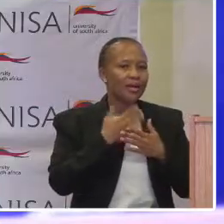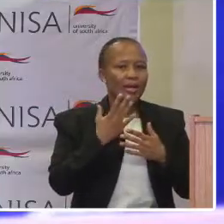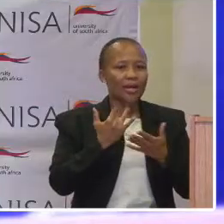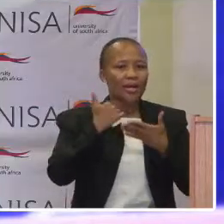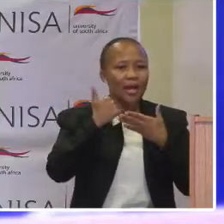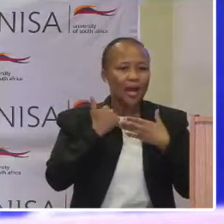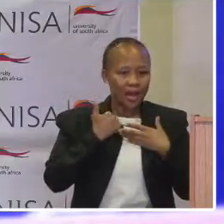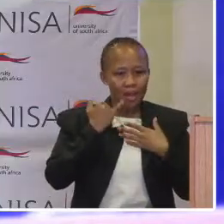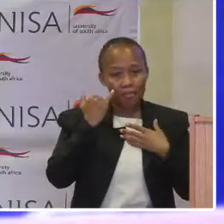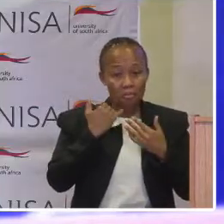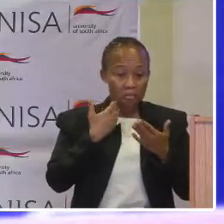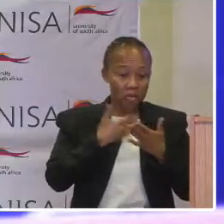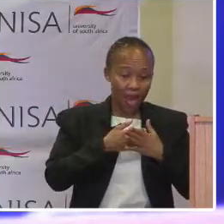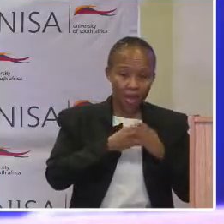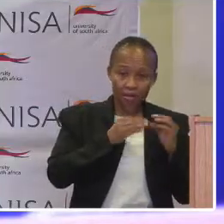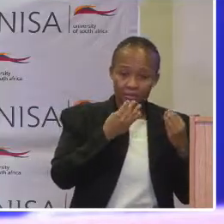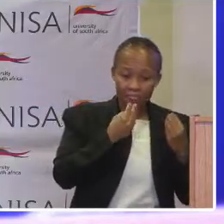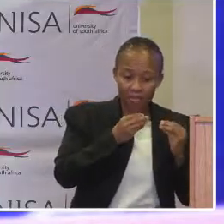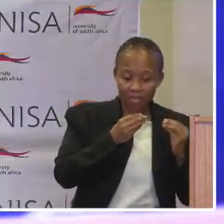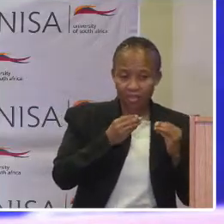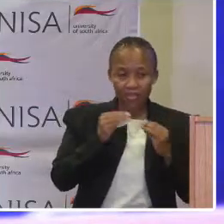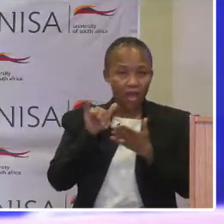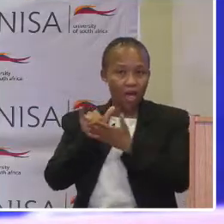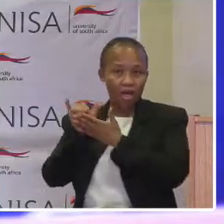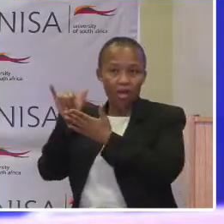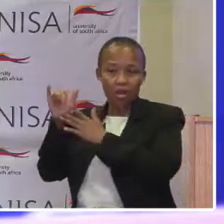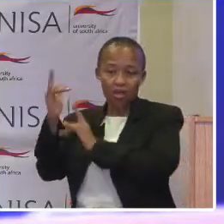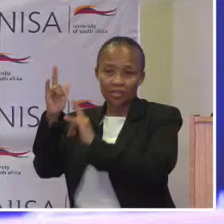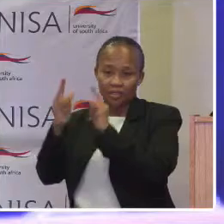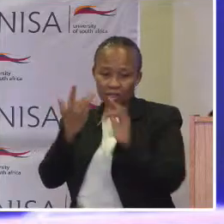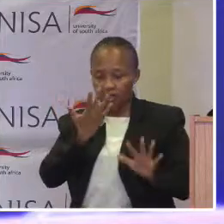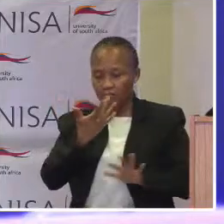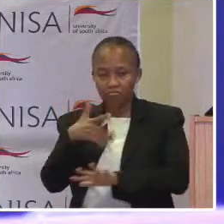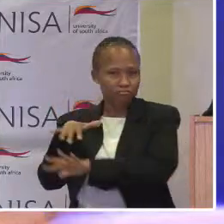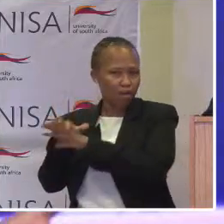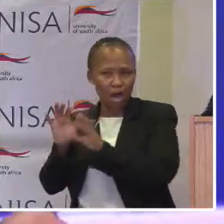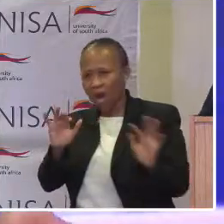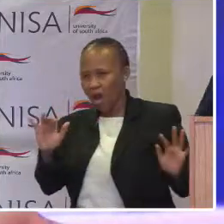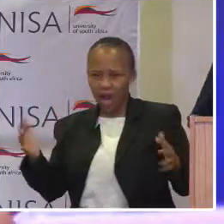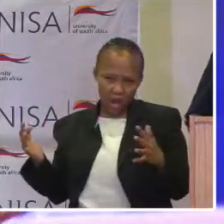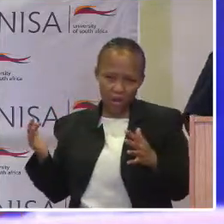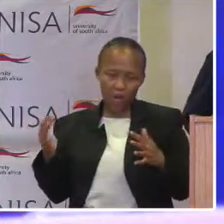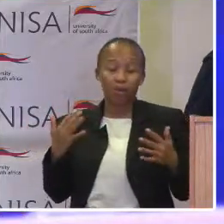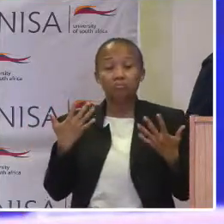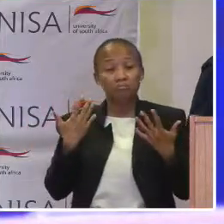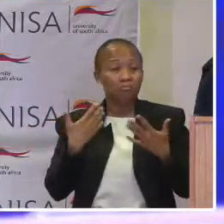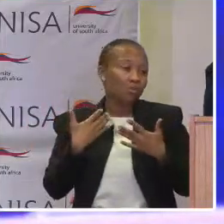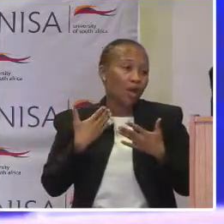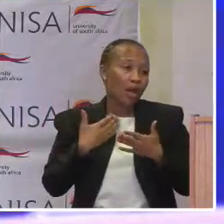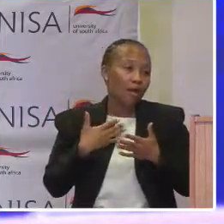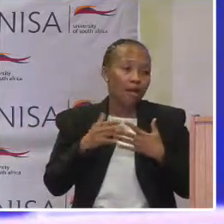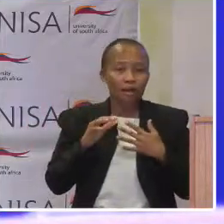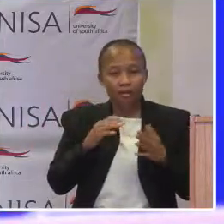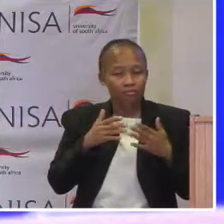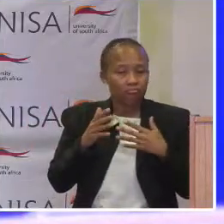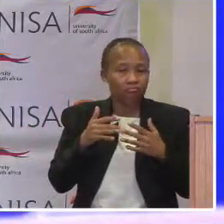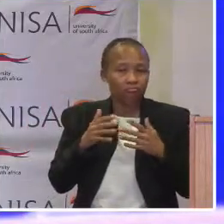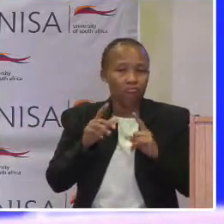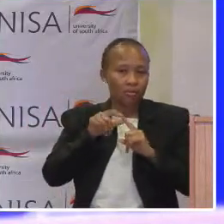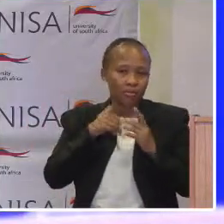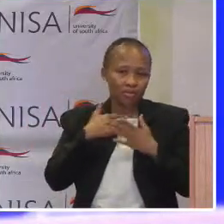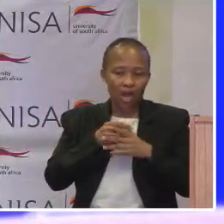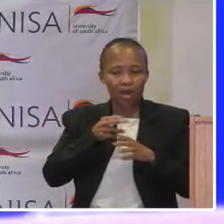can integrate that so that it becomes enabling. But I'll put it to my panelists here. Any thoughts